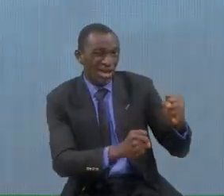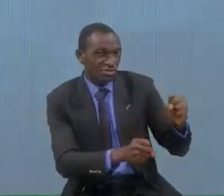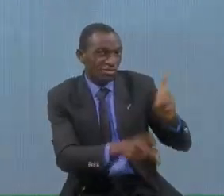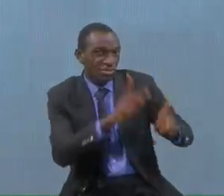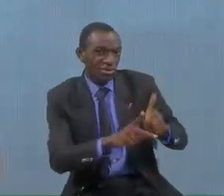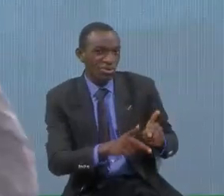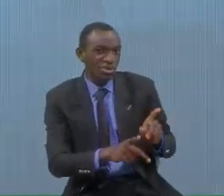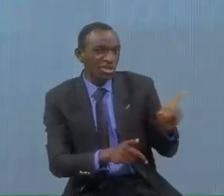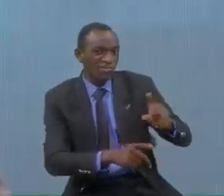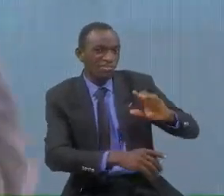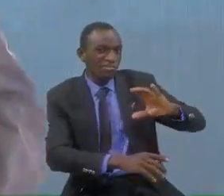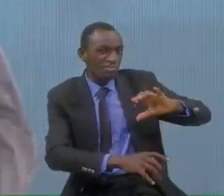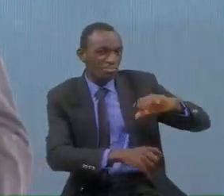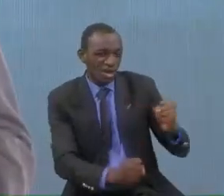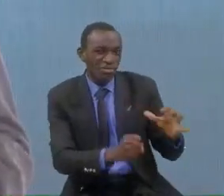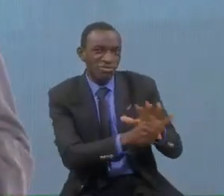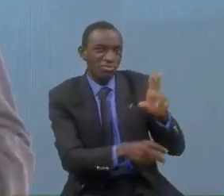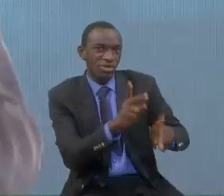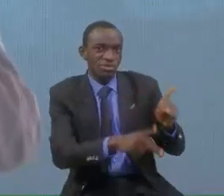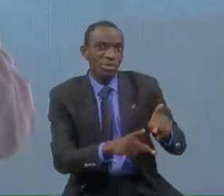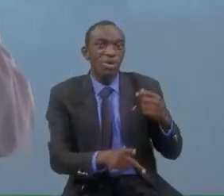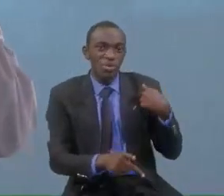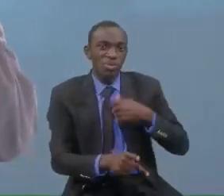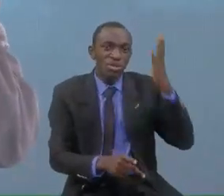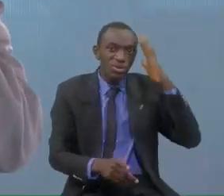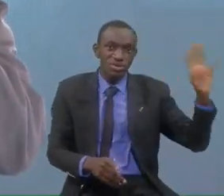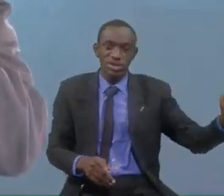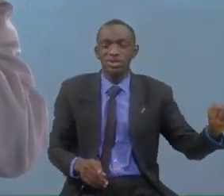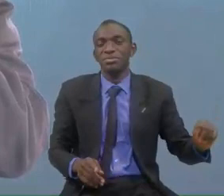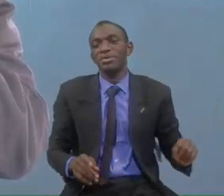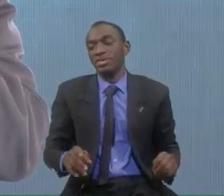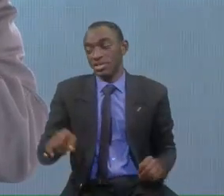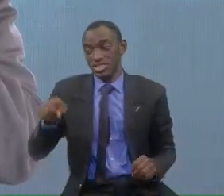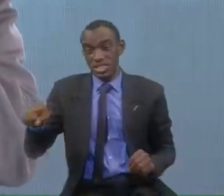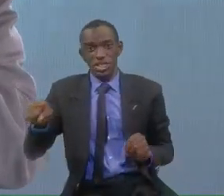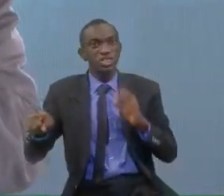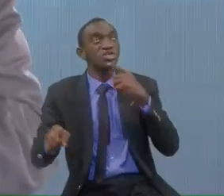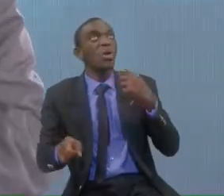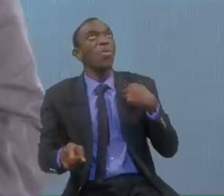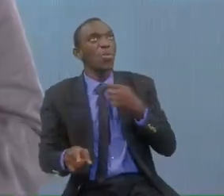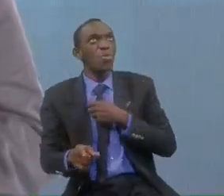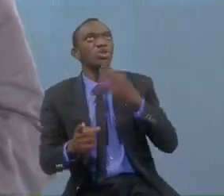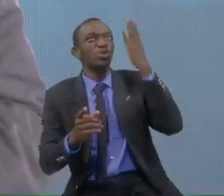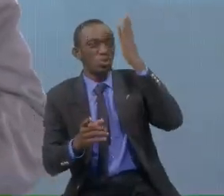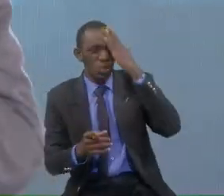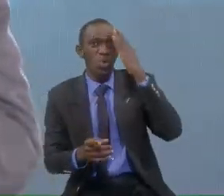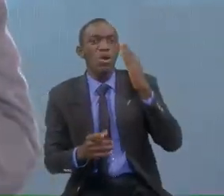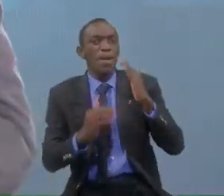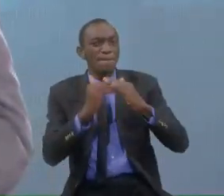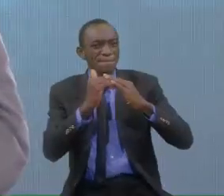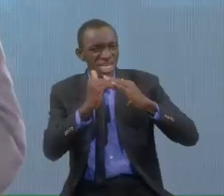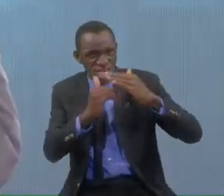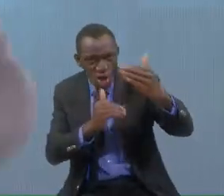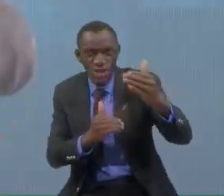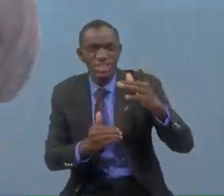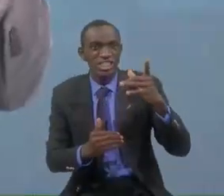them. But we also know beyond the human spirit, we know the Holy